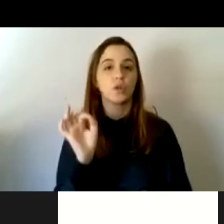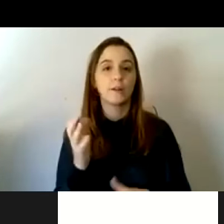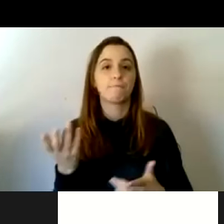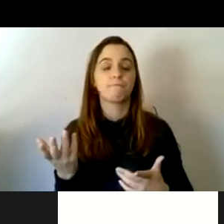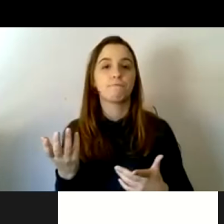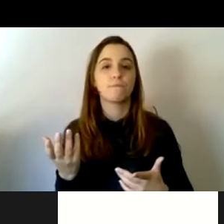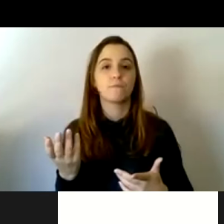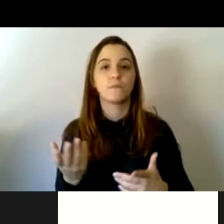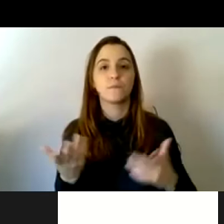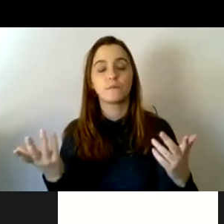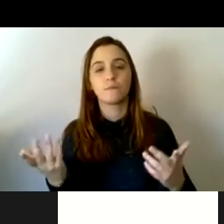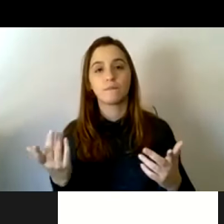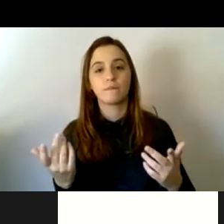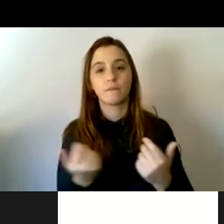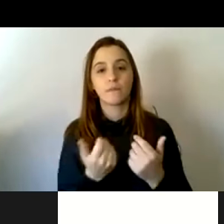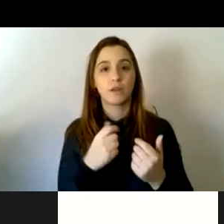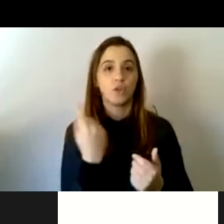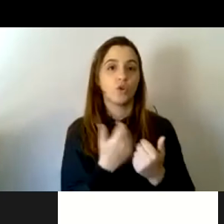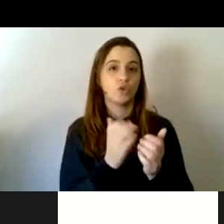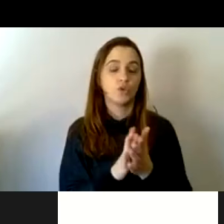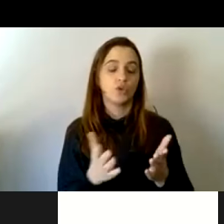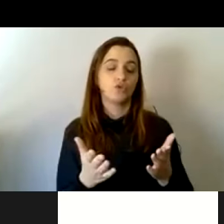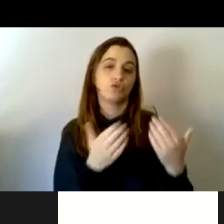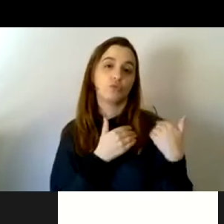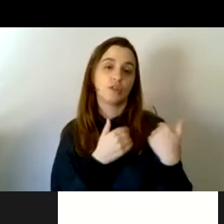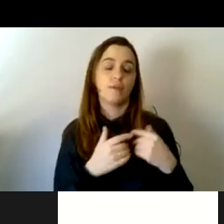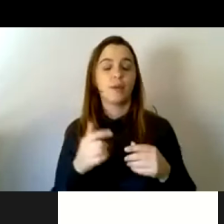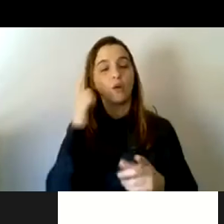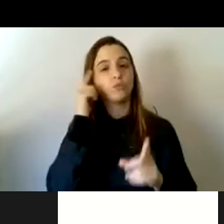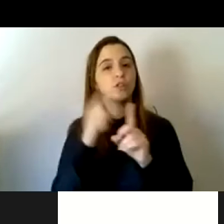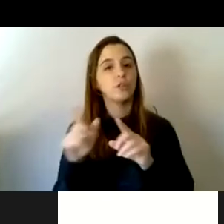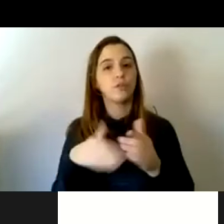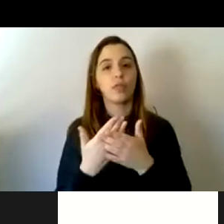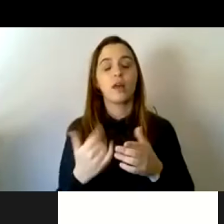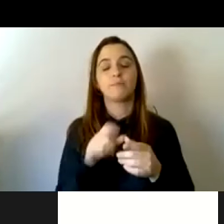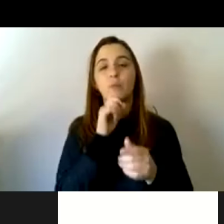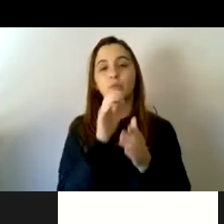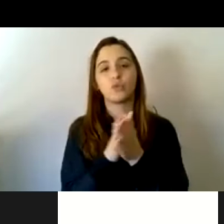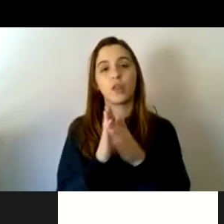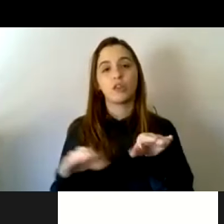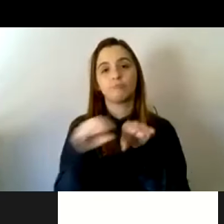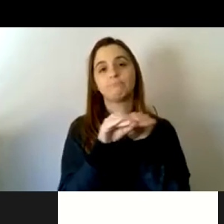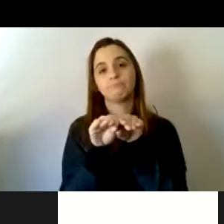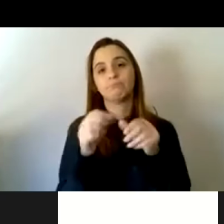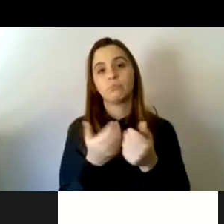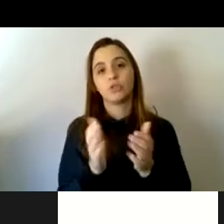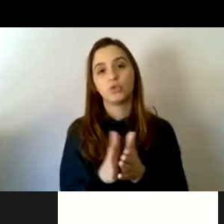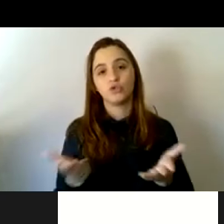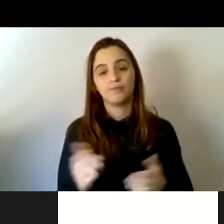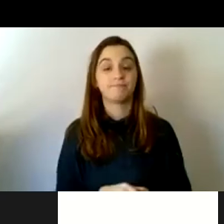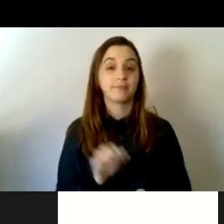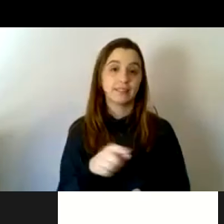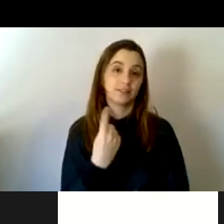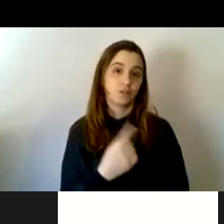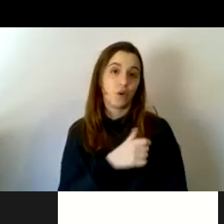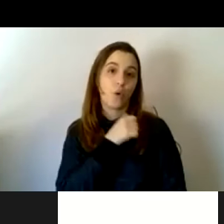all responsible for creating equal opportunities for all. And I guess we couldn't agree more with this statement, but really